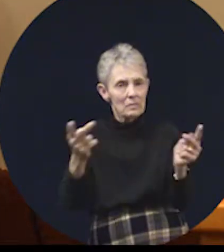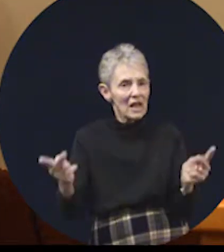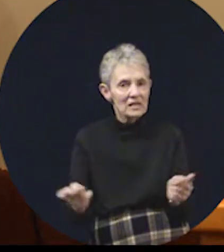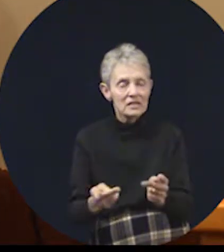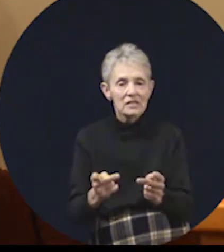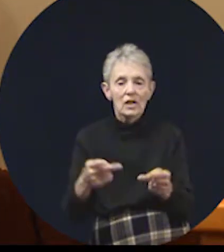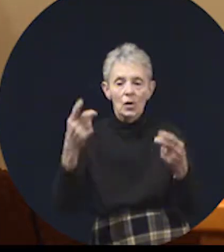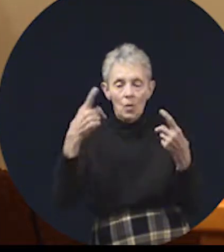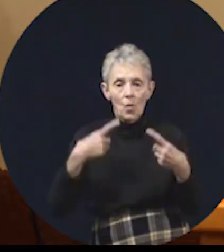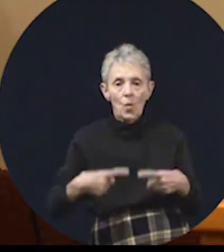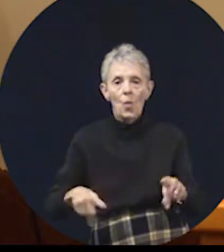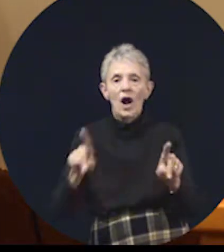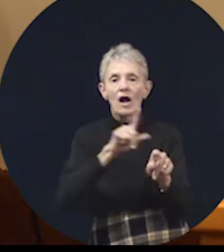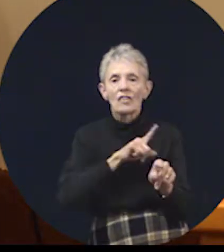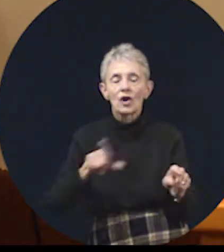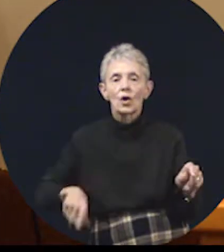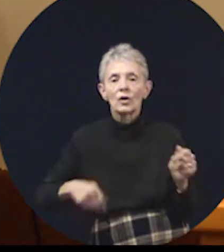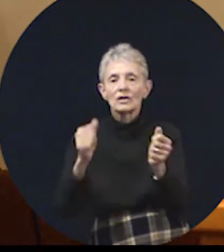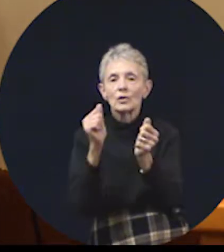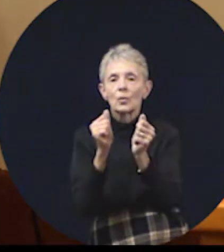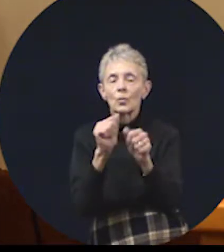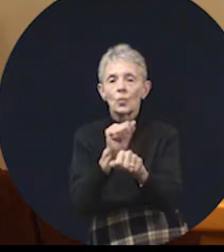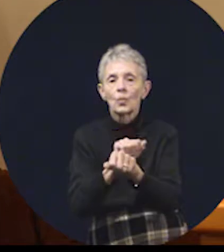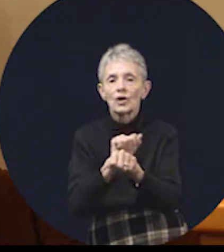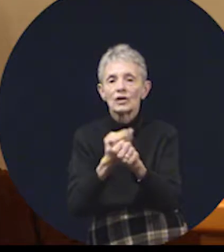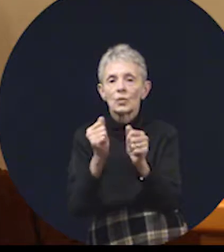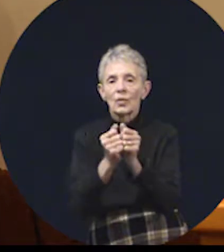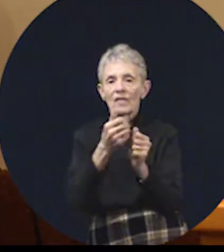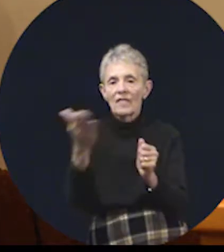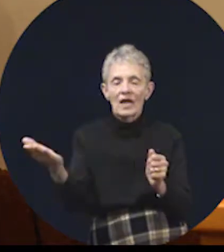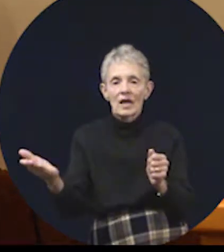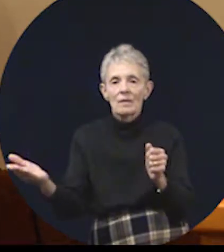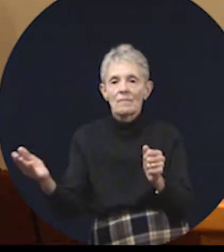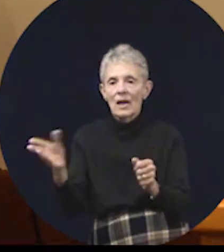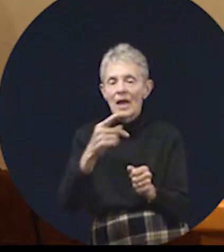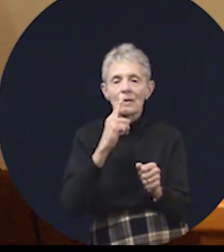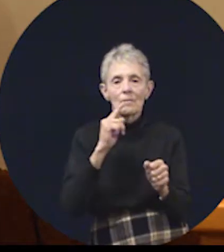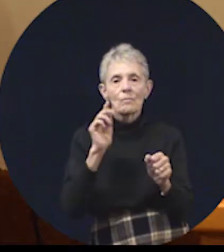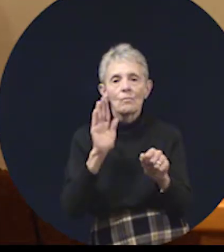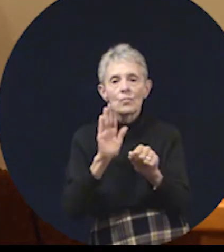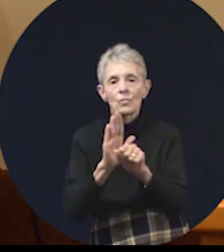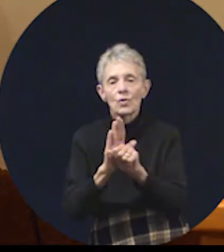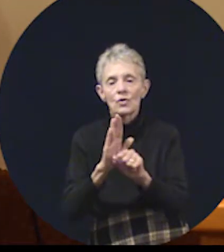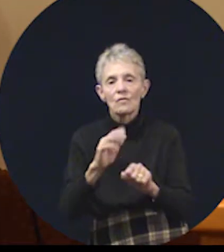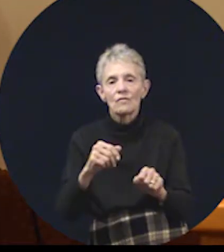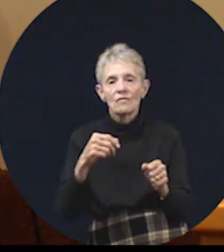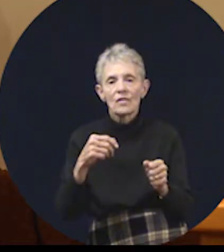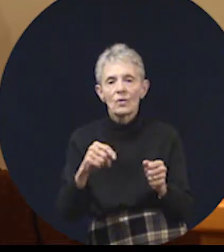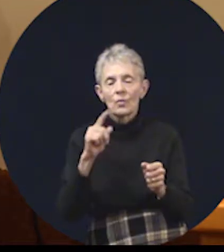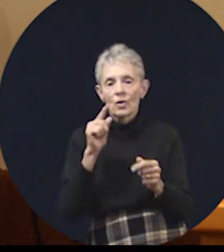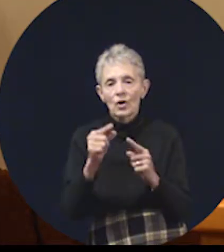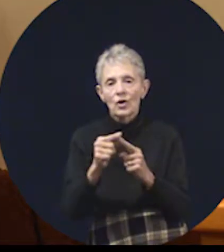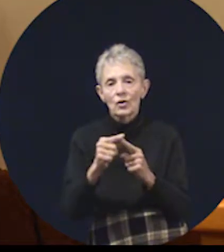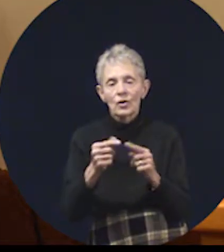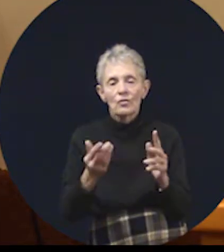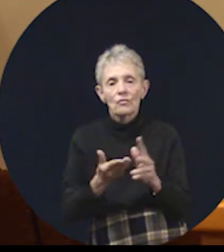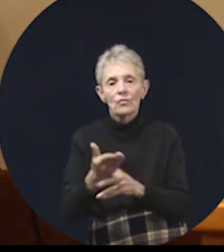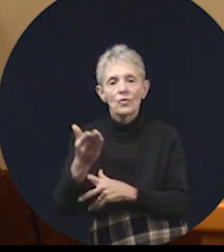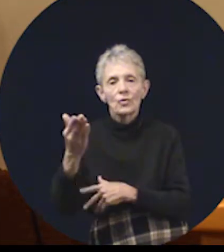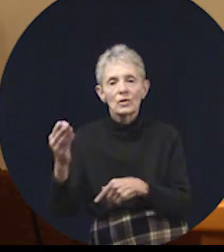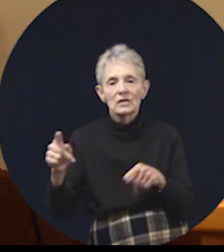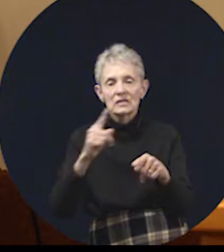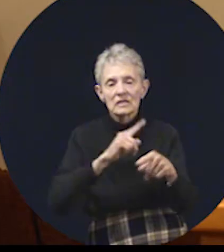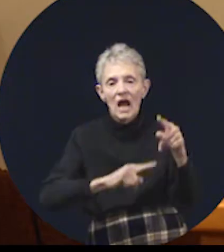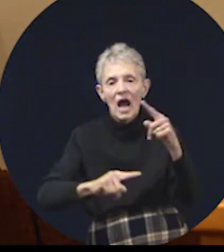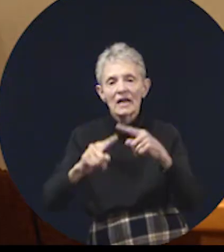the Lord worked with them and confirmed the word through accompanying signs. The Gospel of the